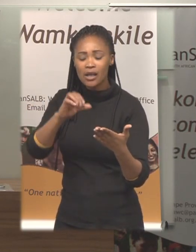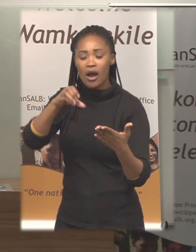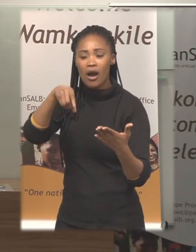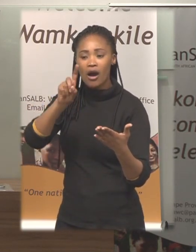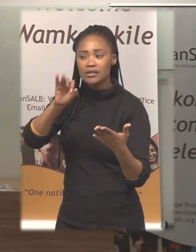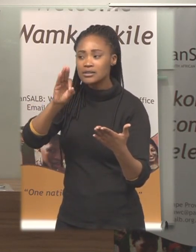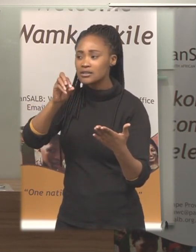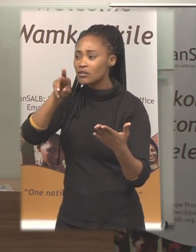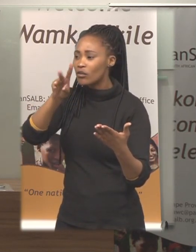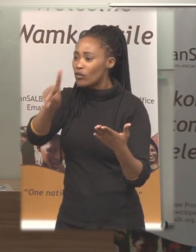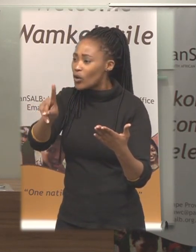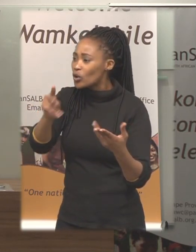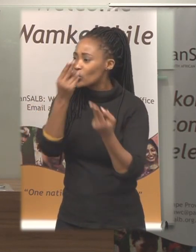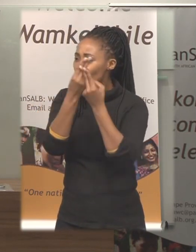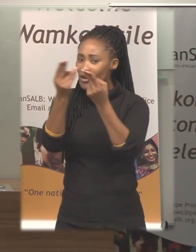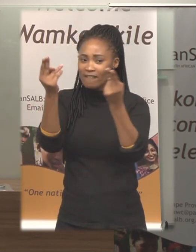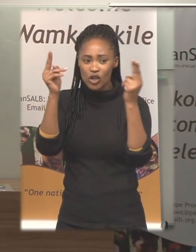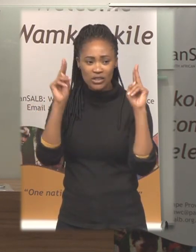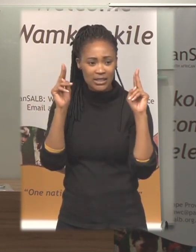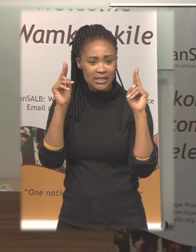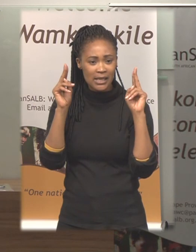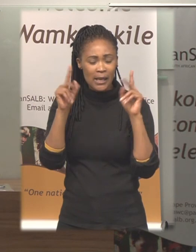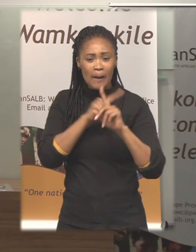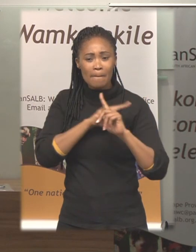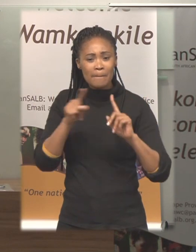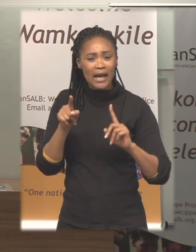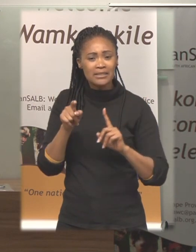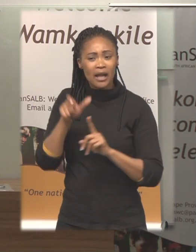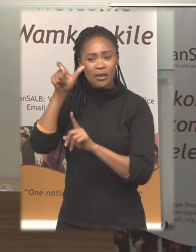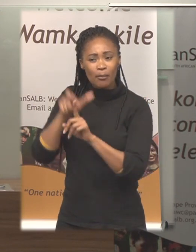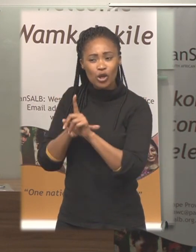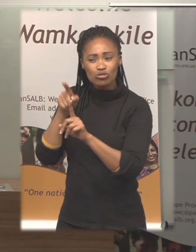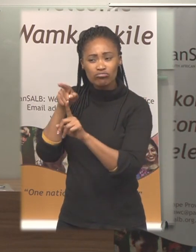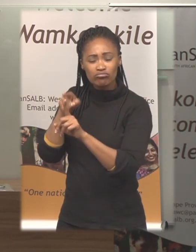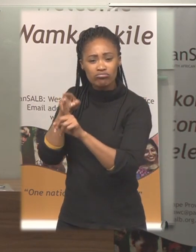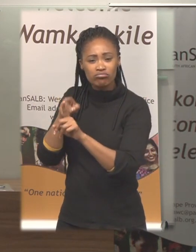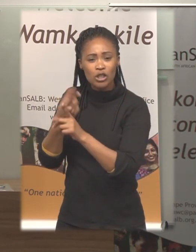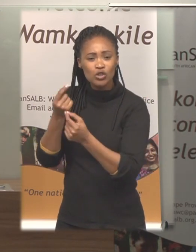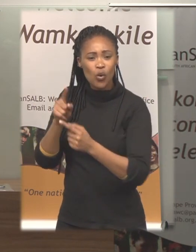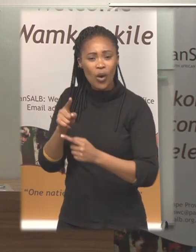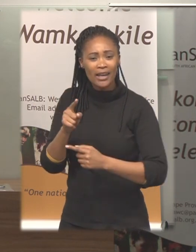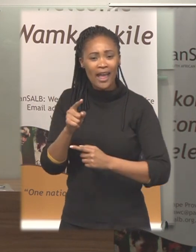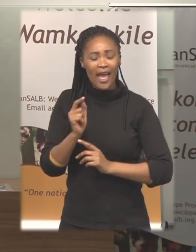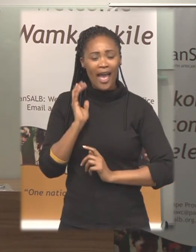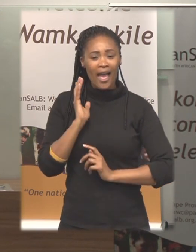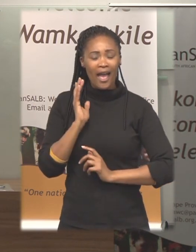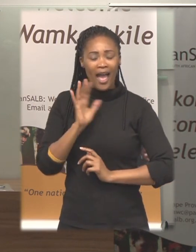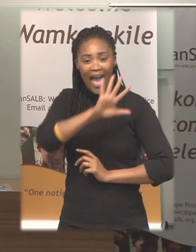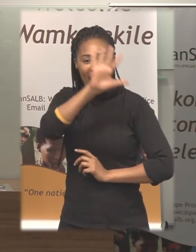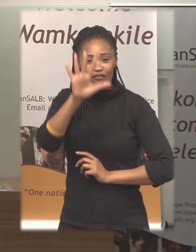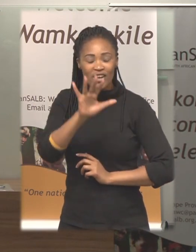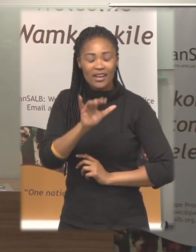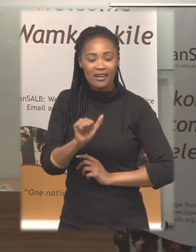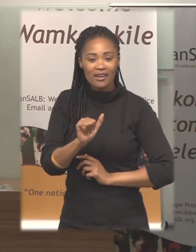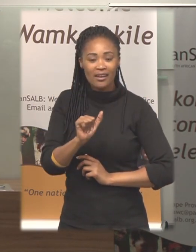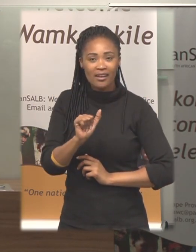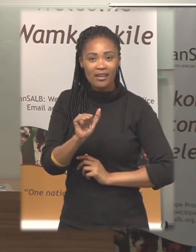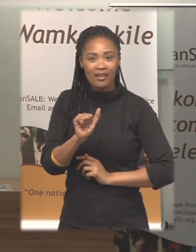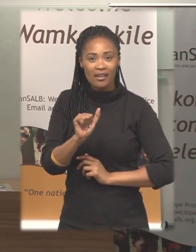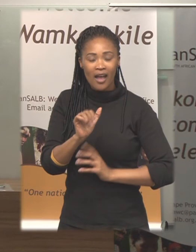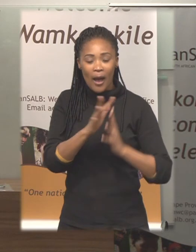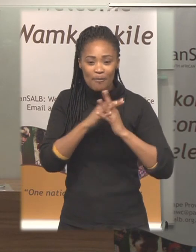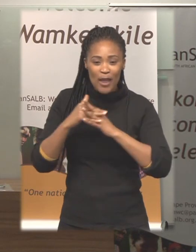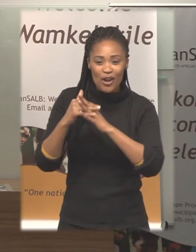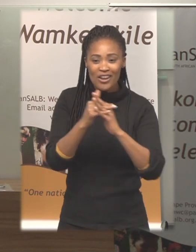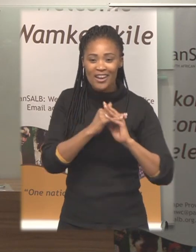Press, Sami Alim and Geneva Smitherman very successfully draw on their African American vernacular English in their